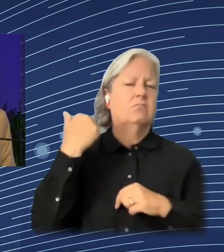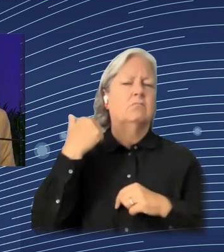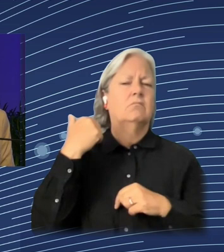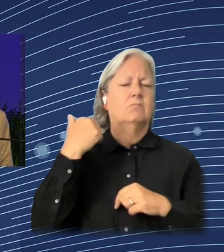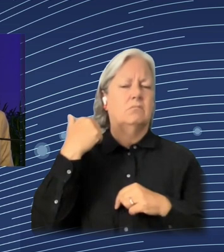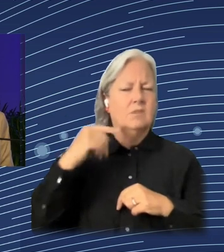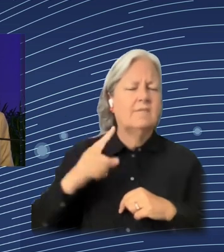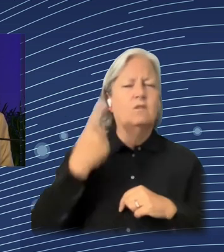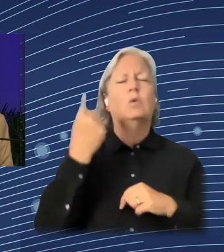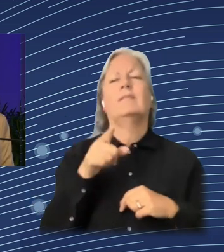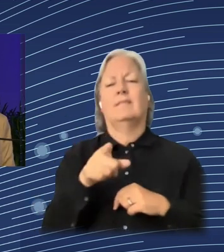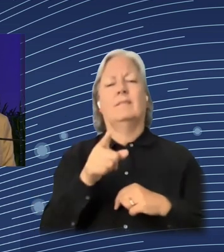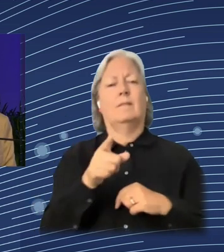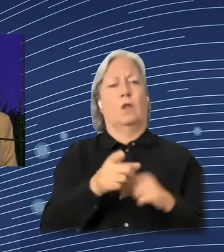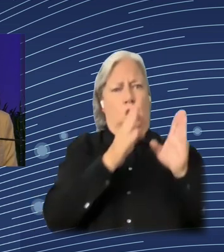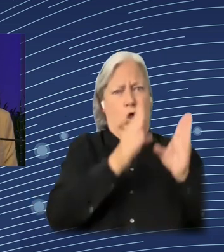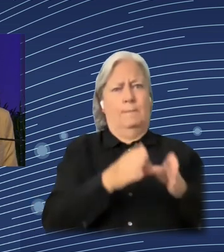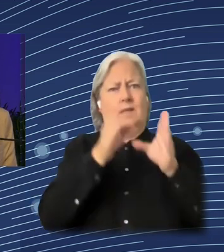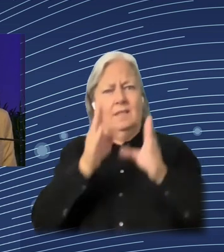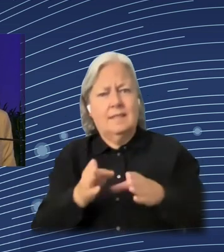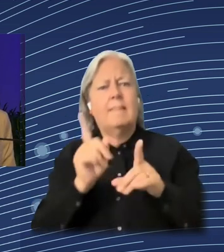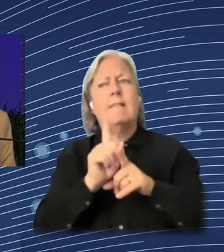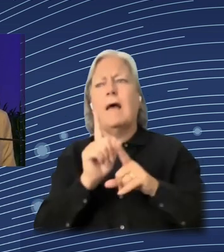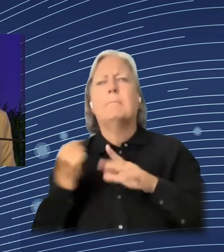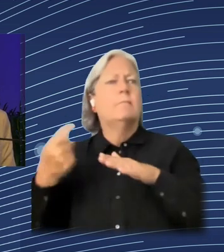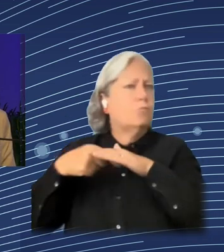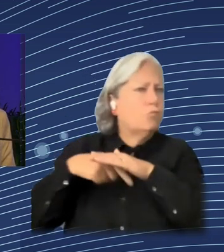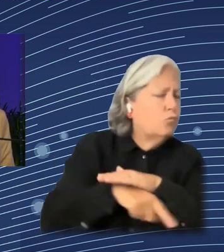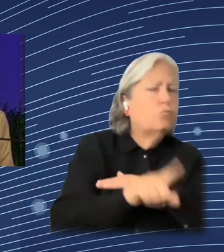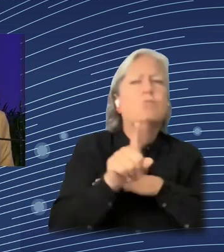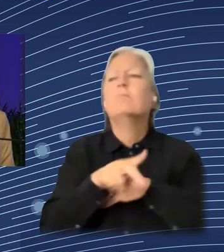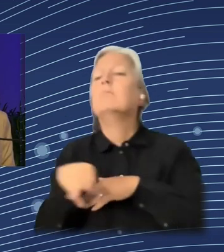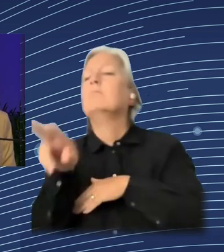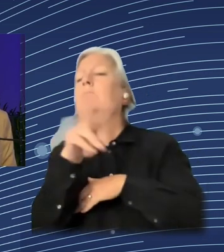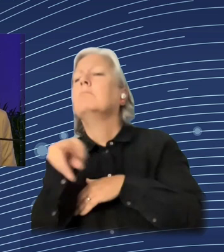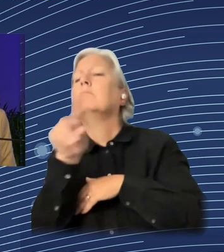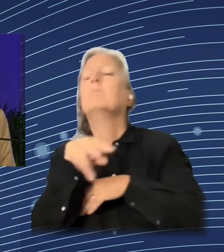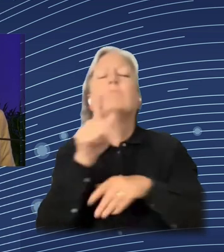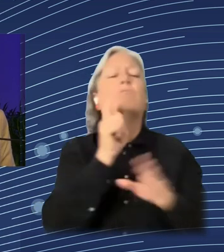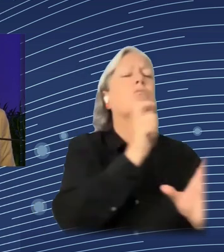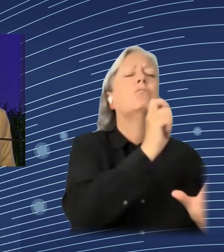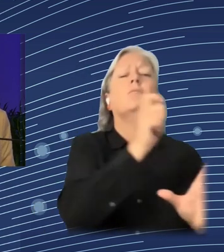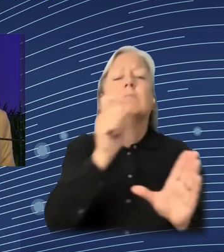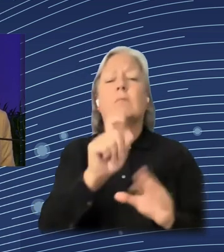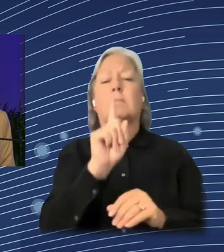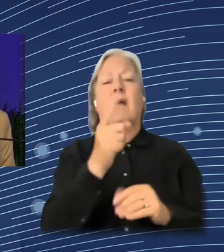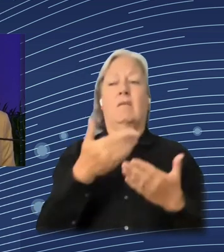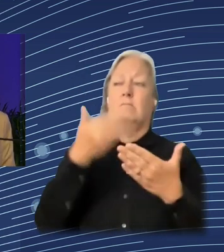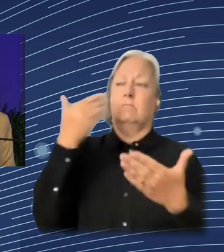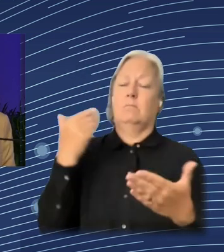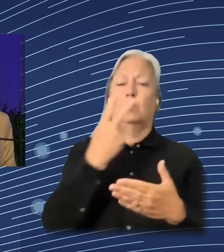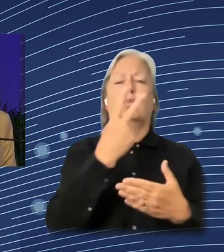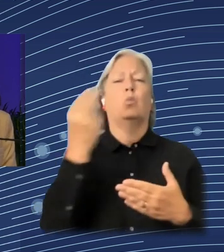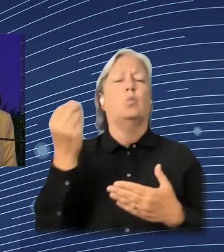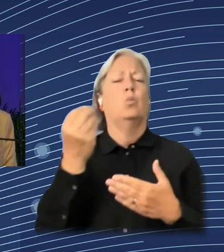human-based controls on-site inspections. And now, in the last 20 years, there are many